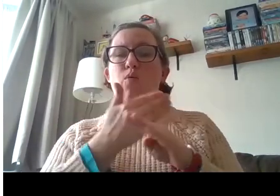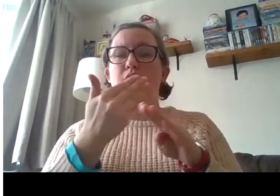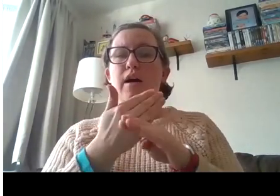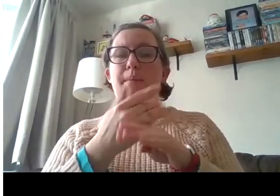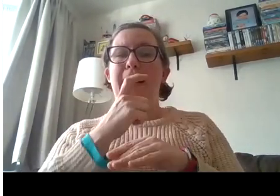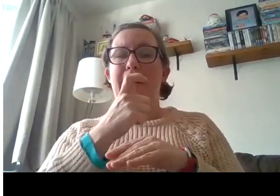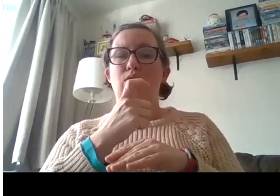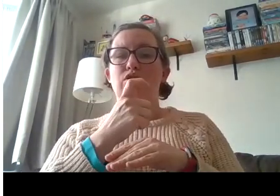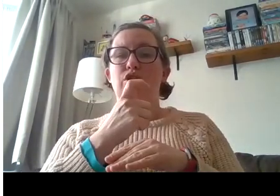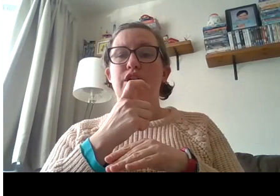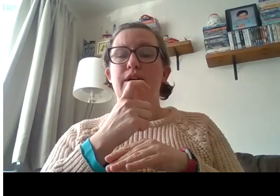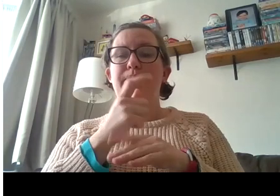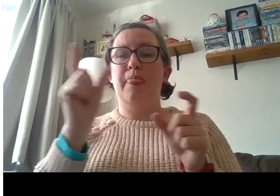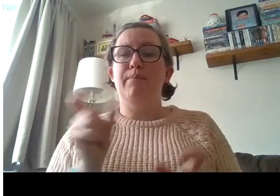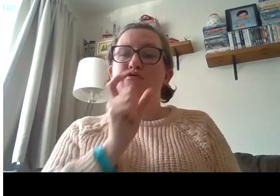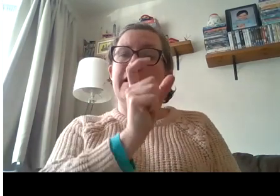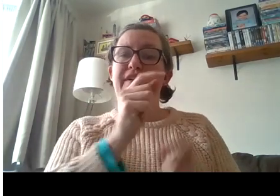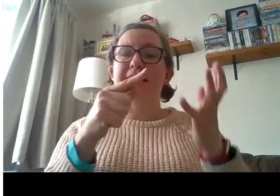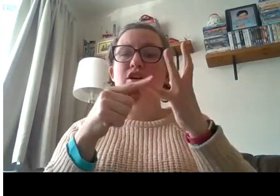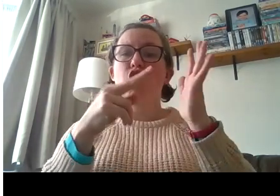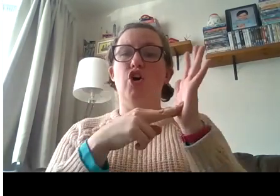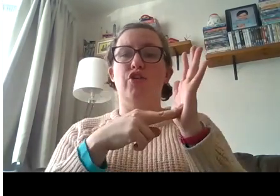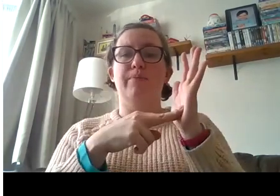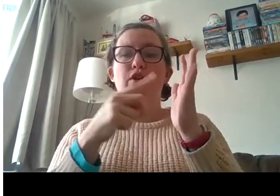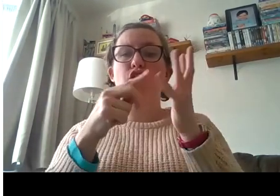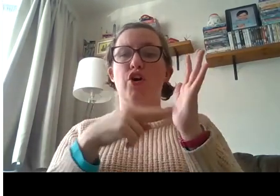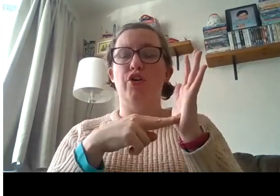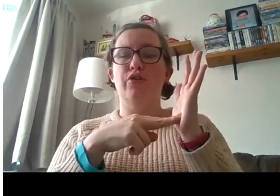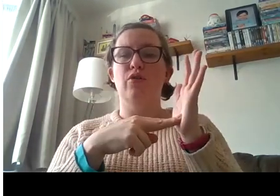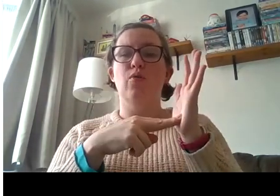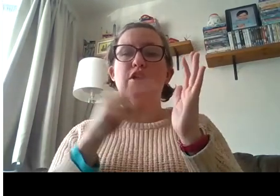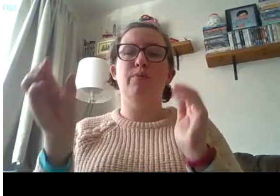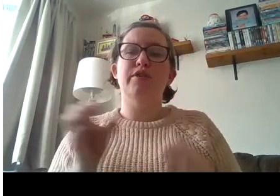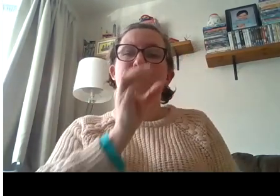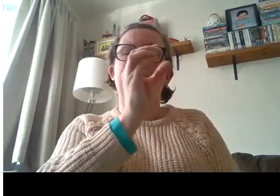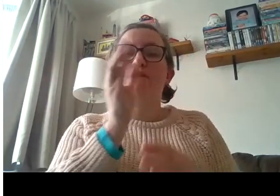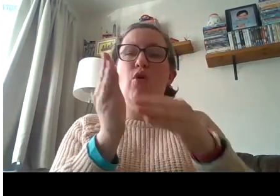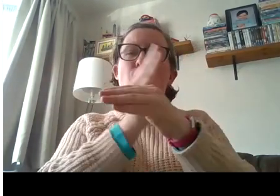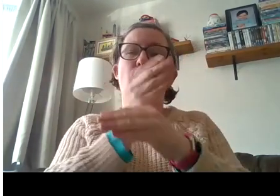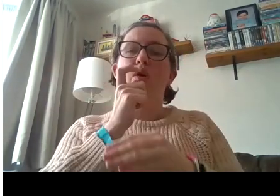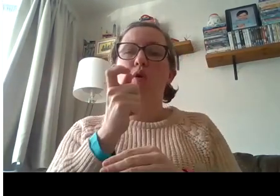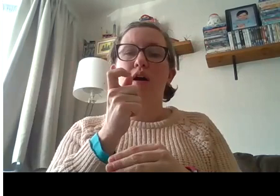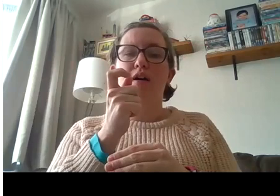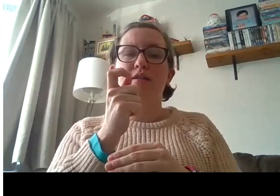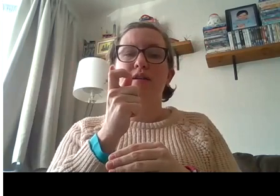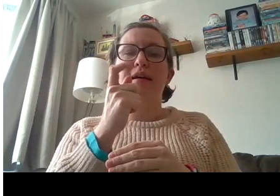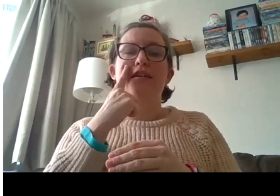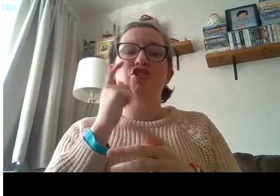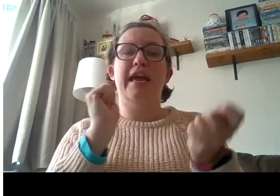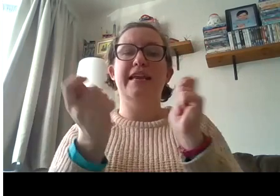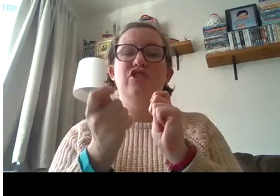there's some work about the prefix un. Un, when you put it before a